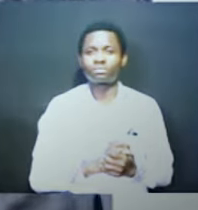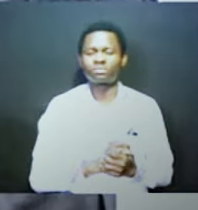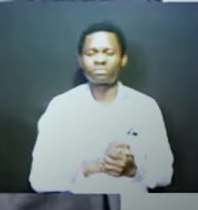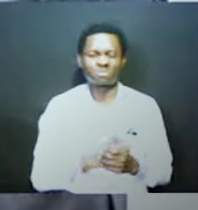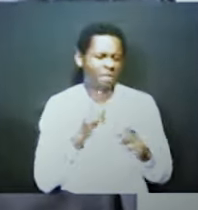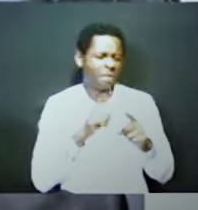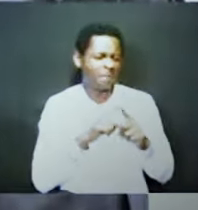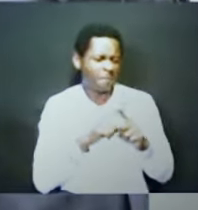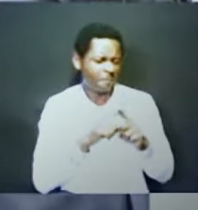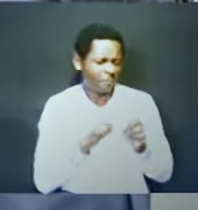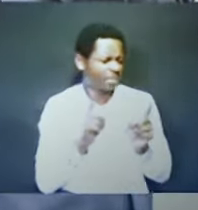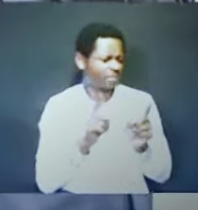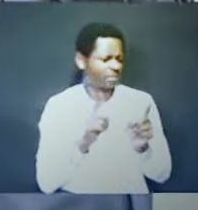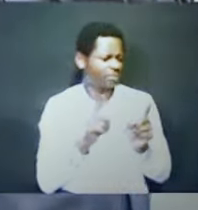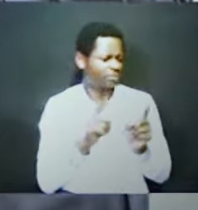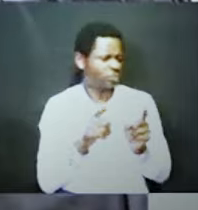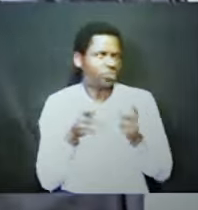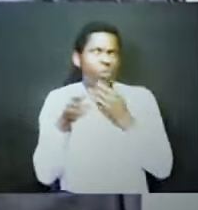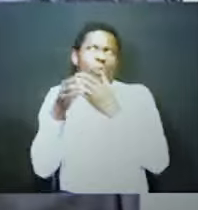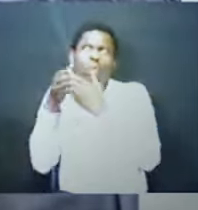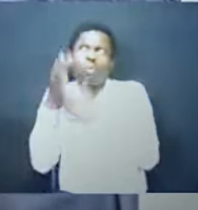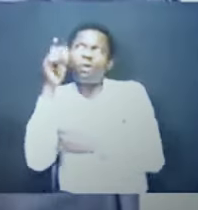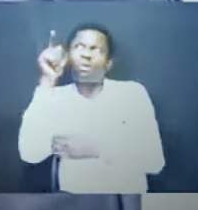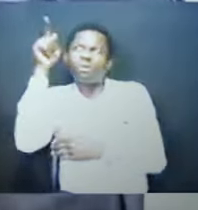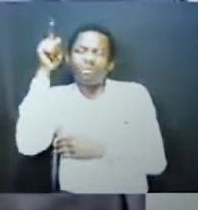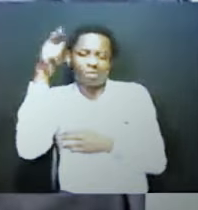But you see, God created human